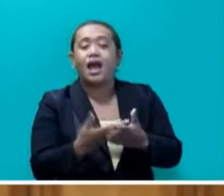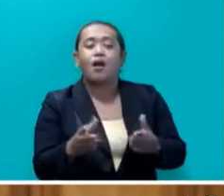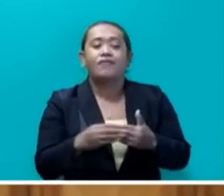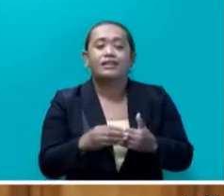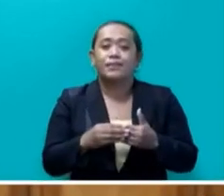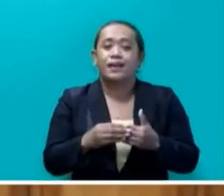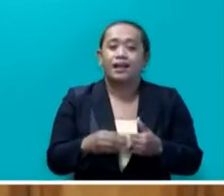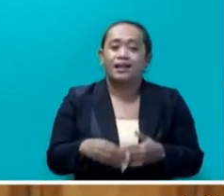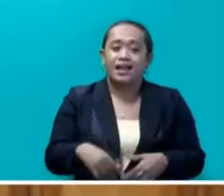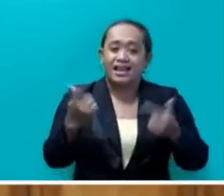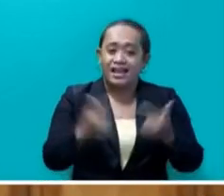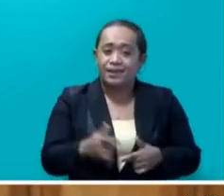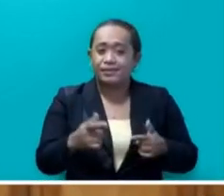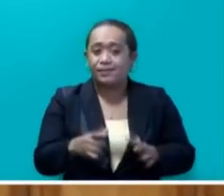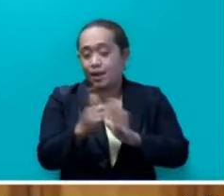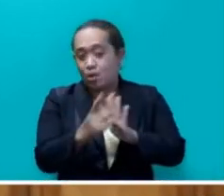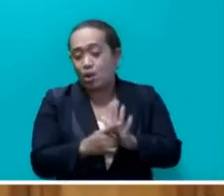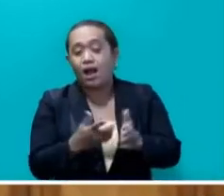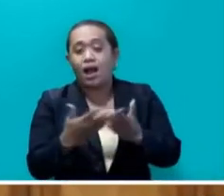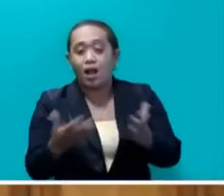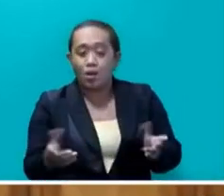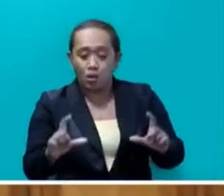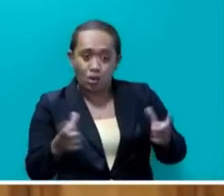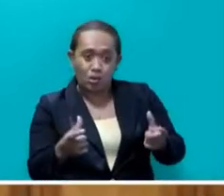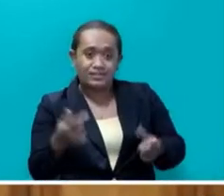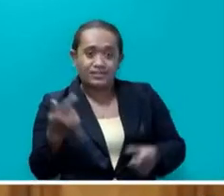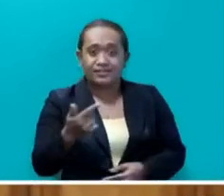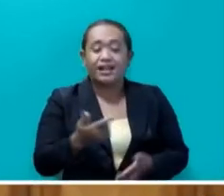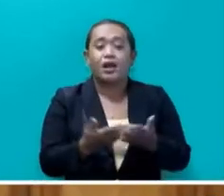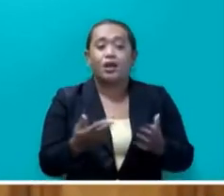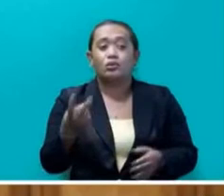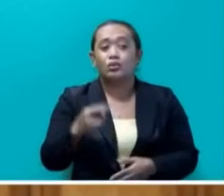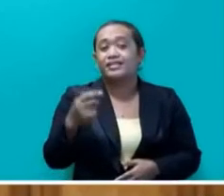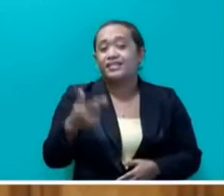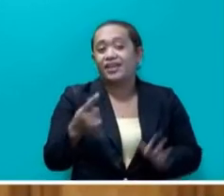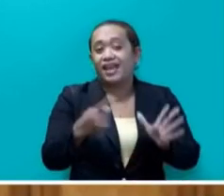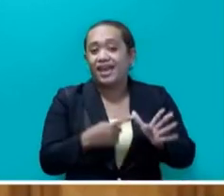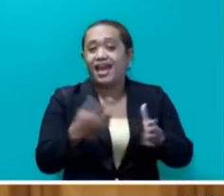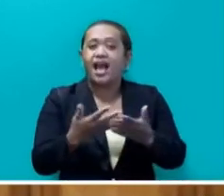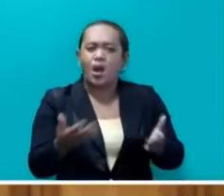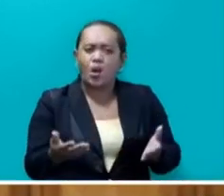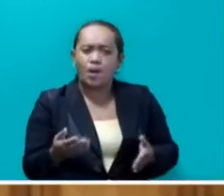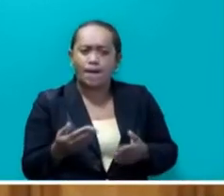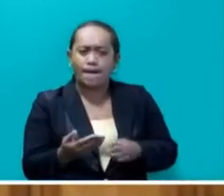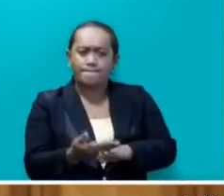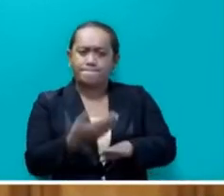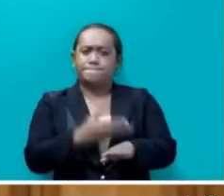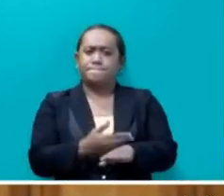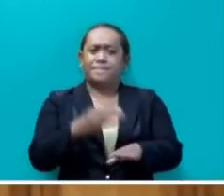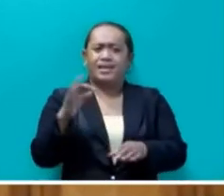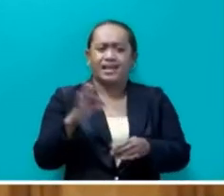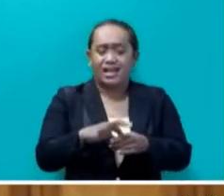law. Clause 17, new section 27A, pre-election economic update. Why only for elections? This